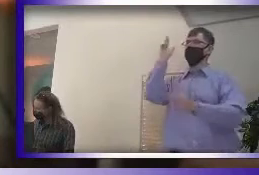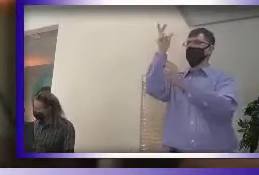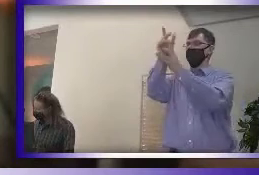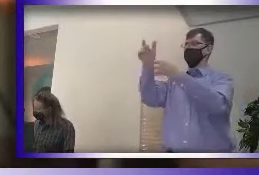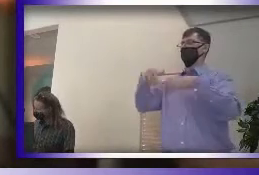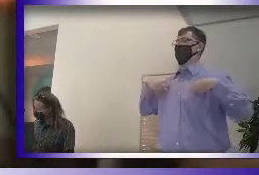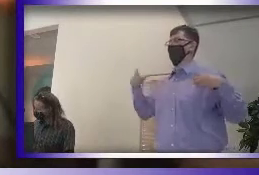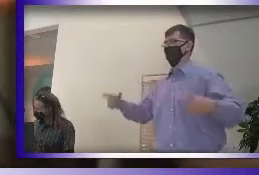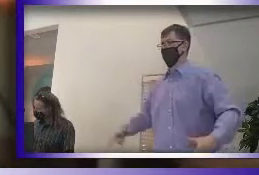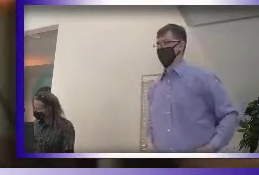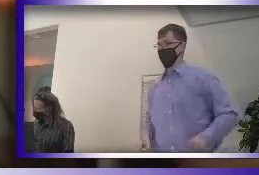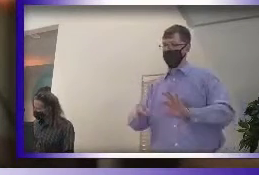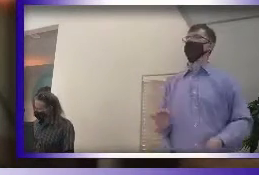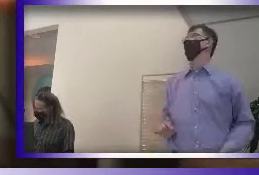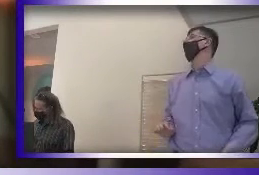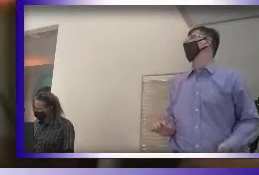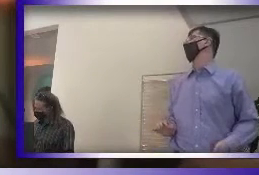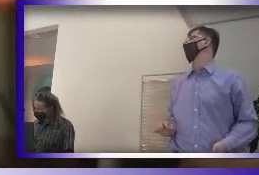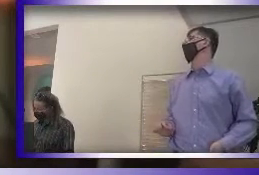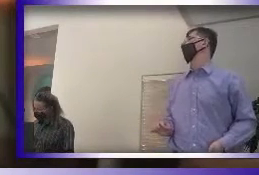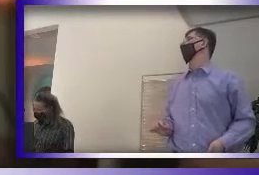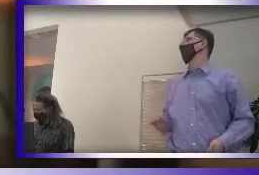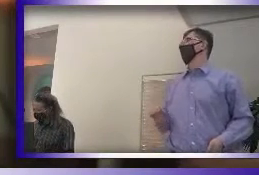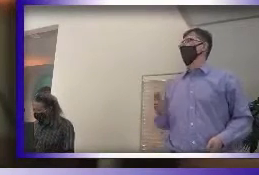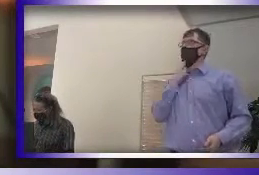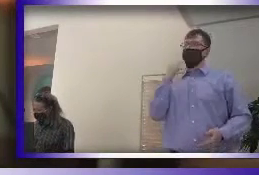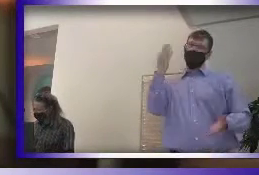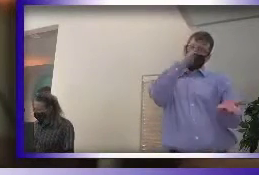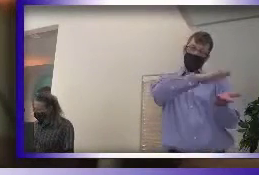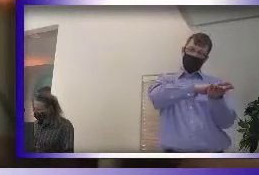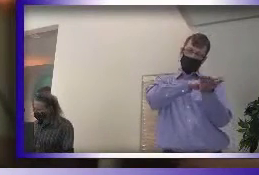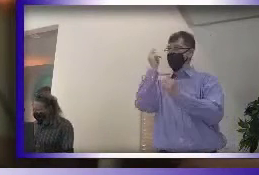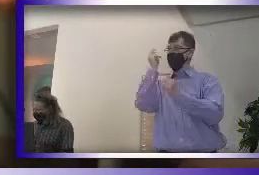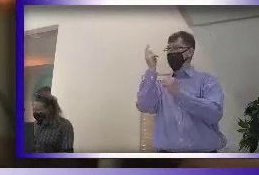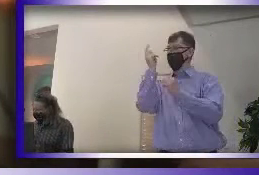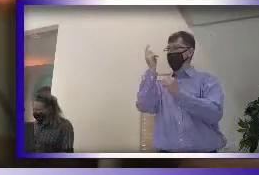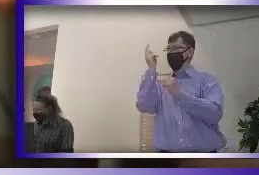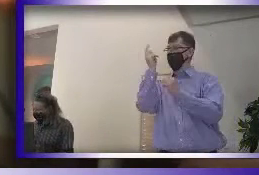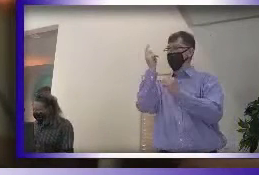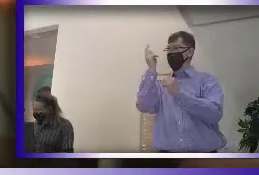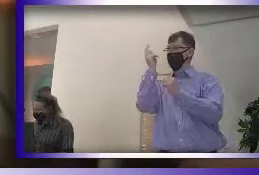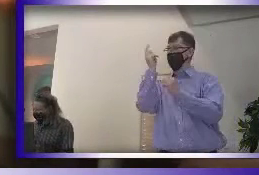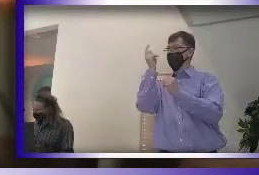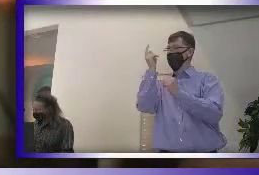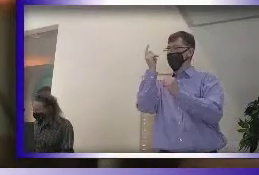sing praises and call it good. And together we affirm, and so it is.